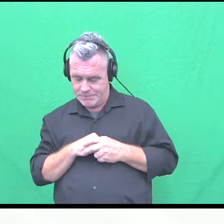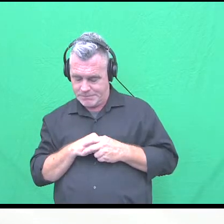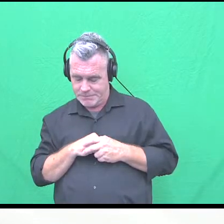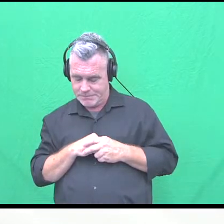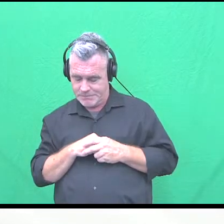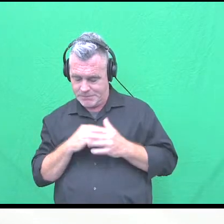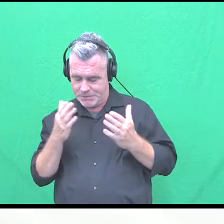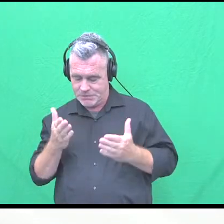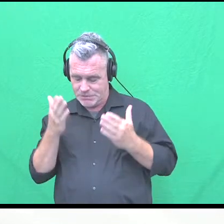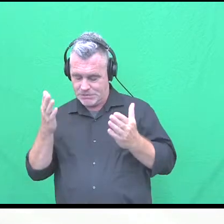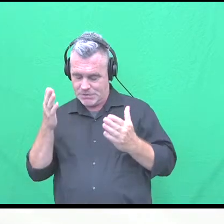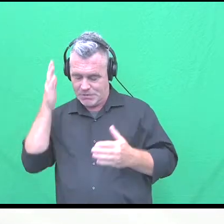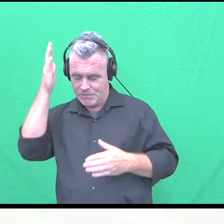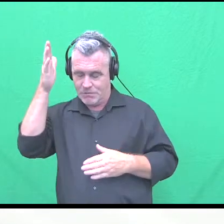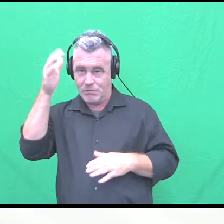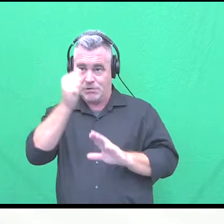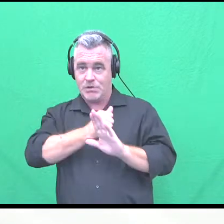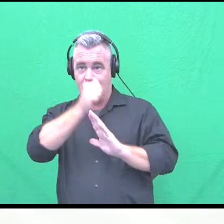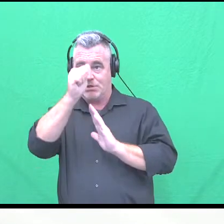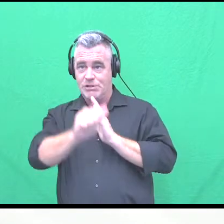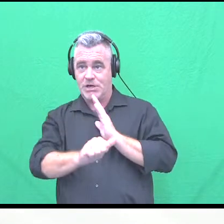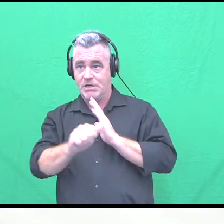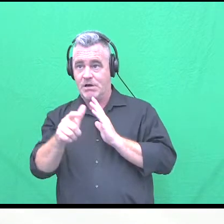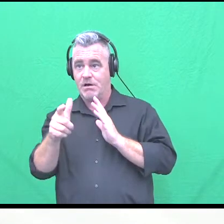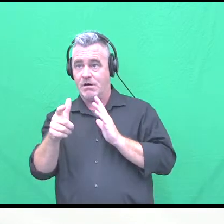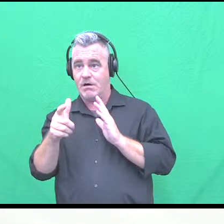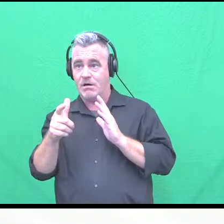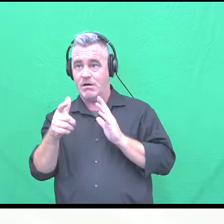Suggestions for future agendas?